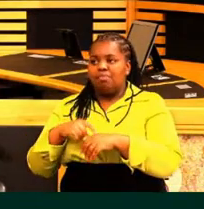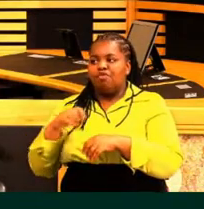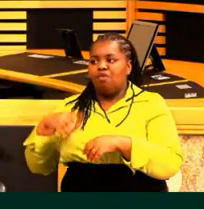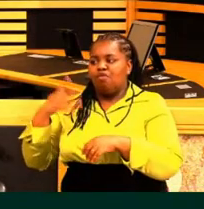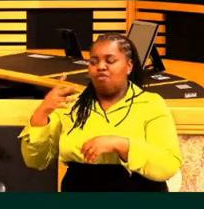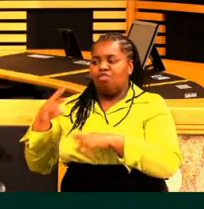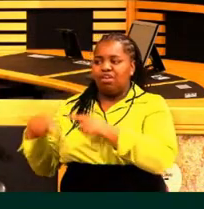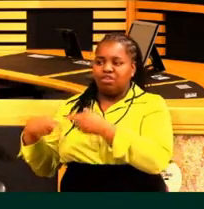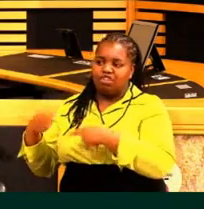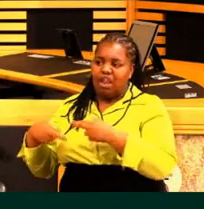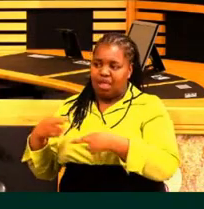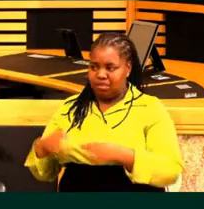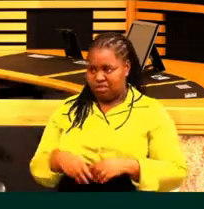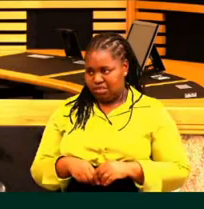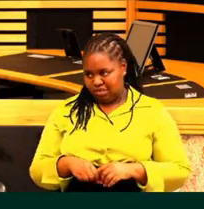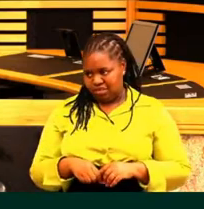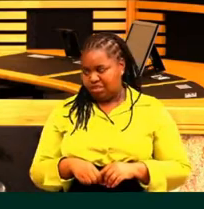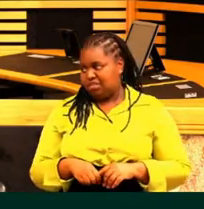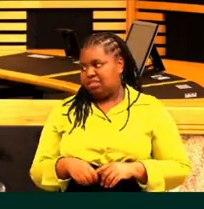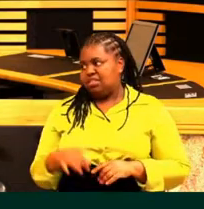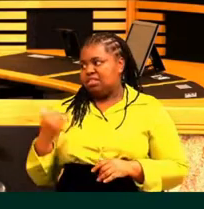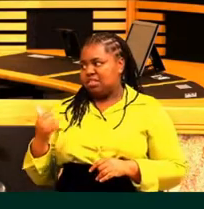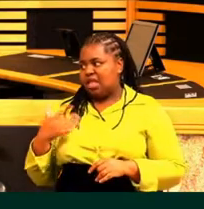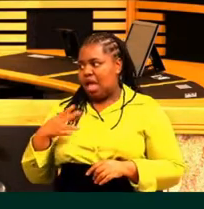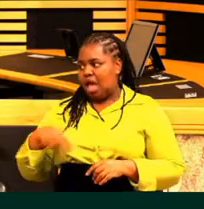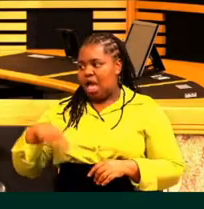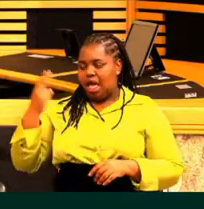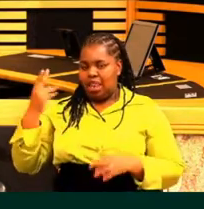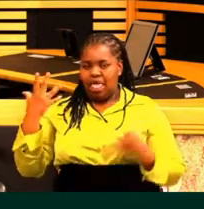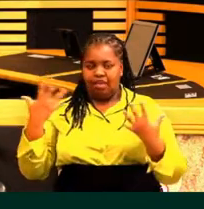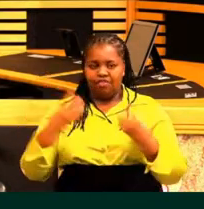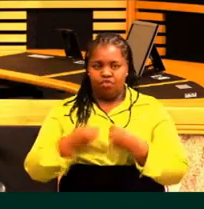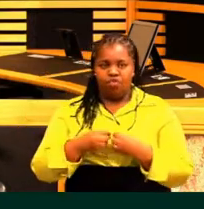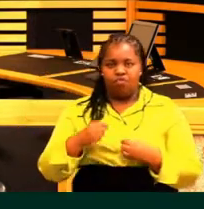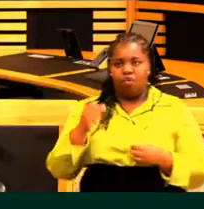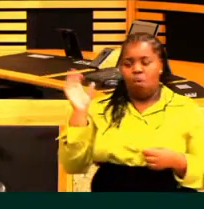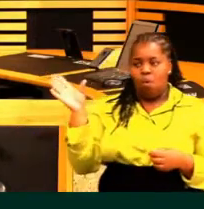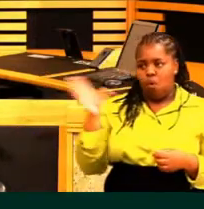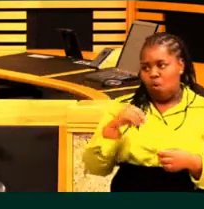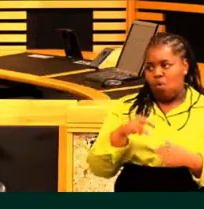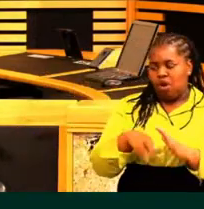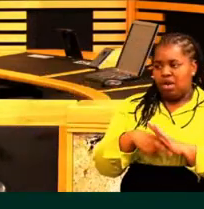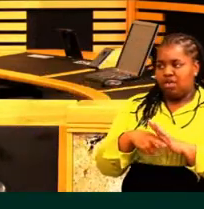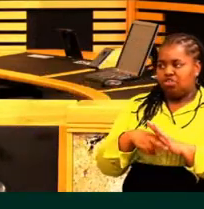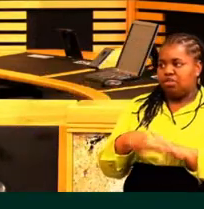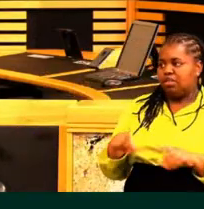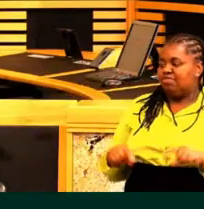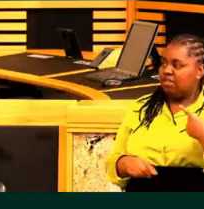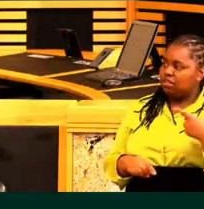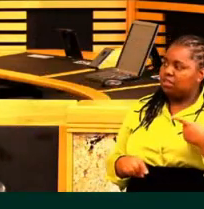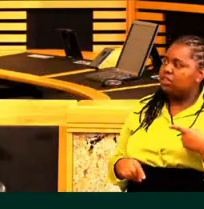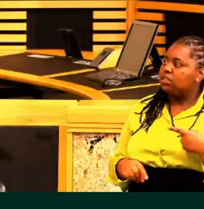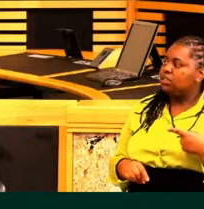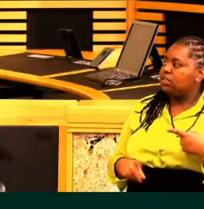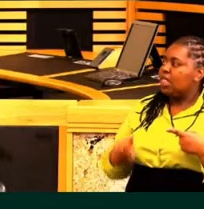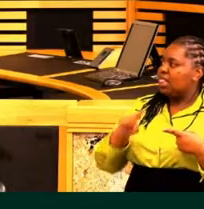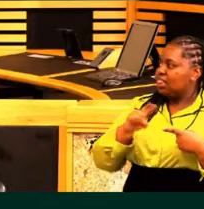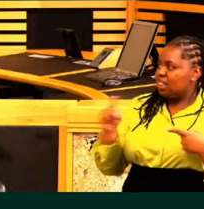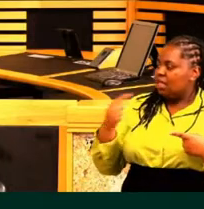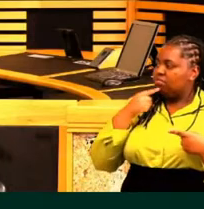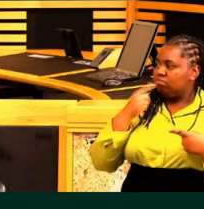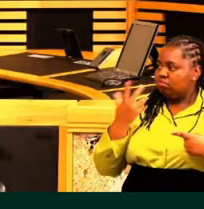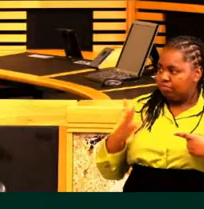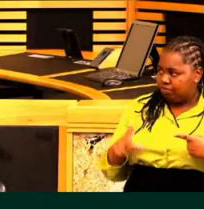Industrial Revolution um I'm just going to highlight a few from all regions the first one they did state